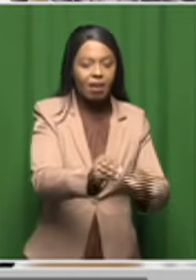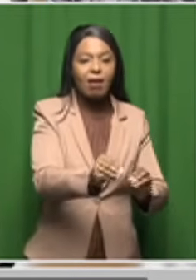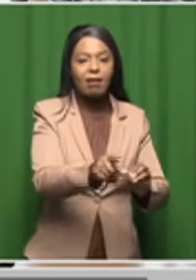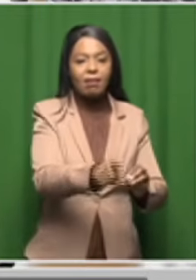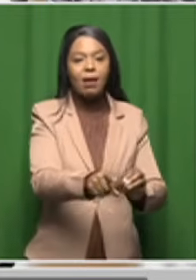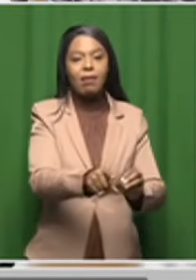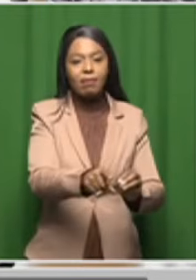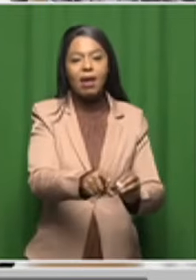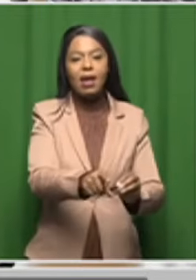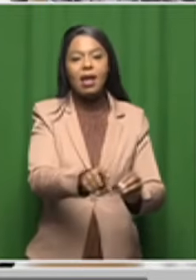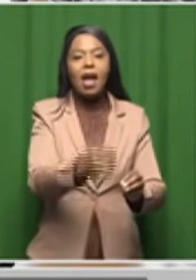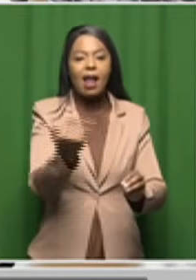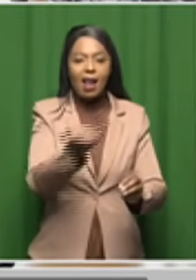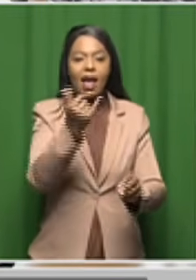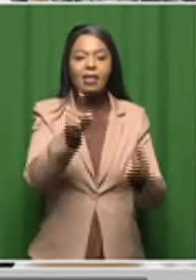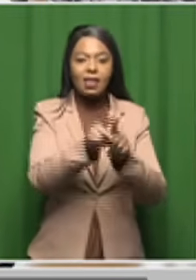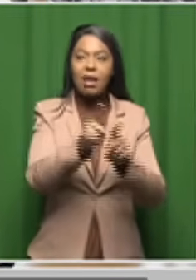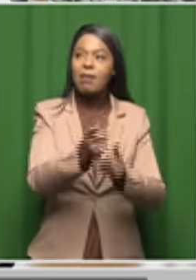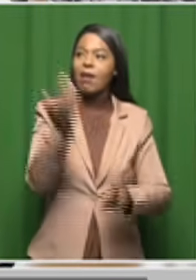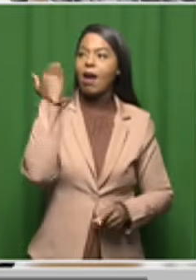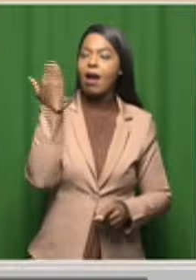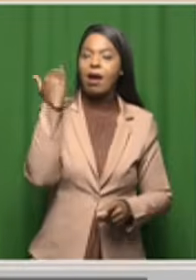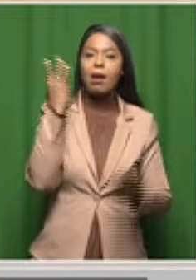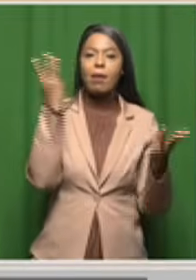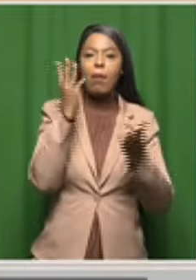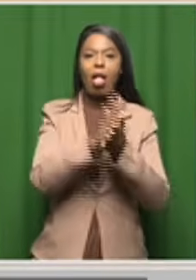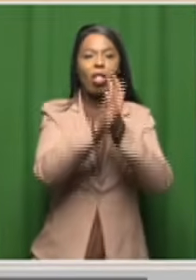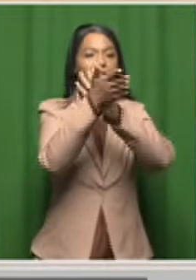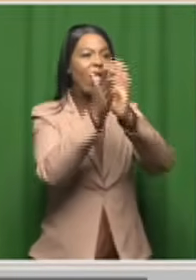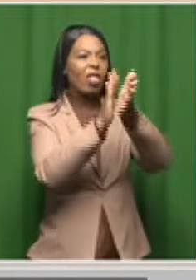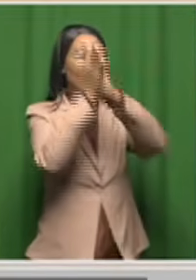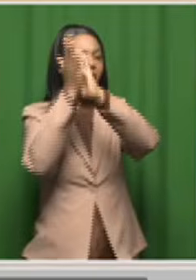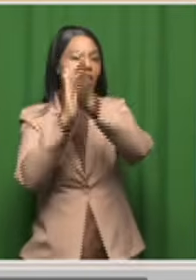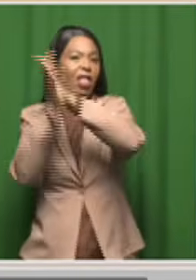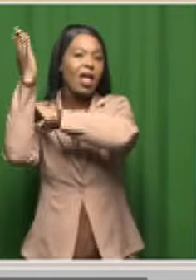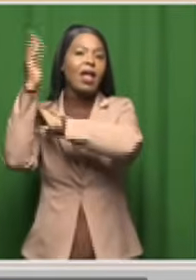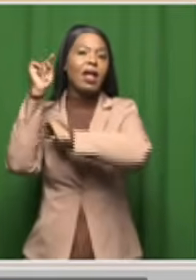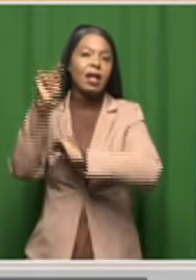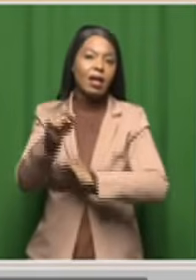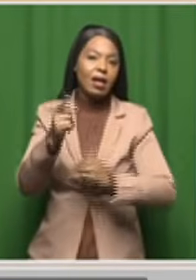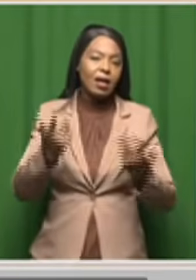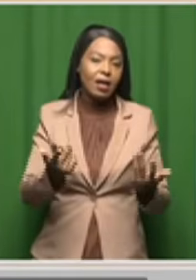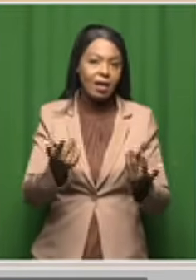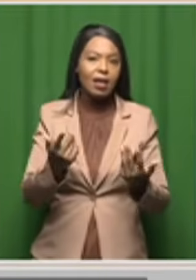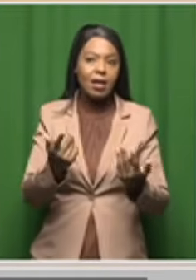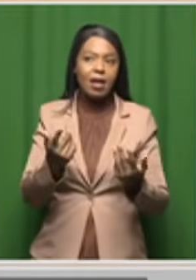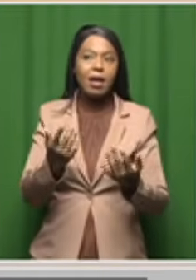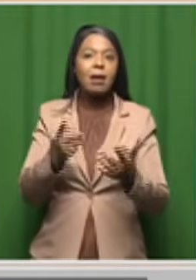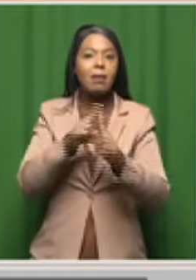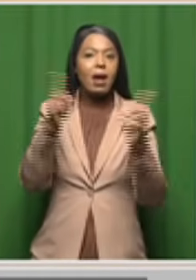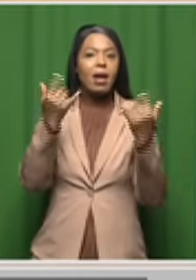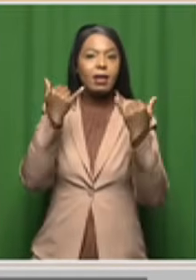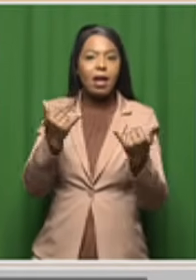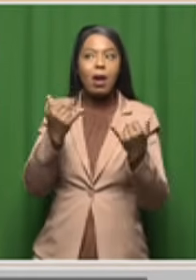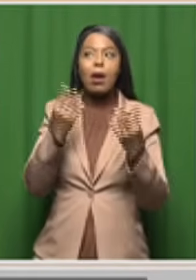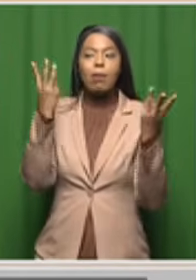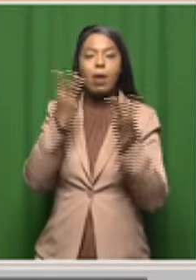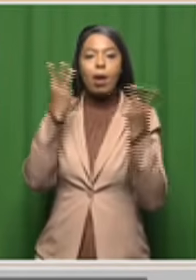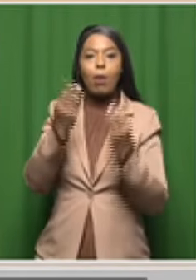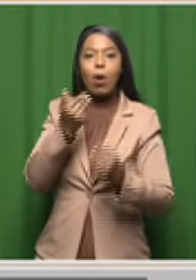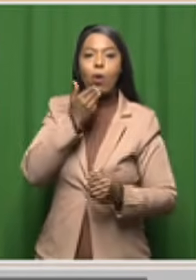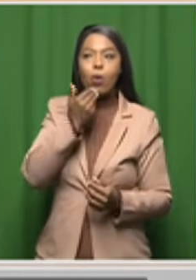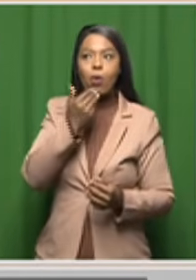the surplus people that the old government was talking about are the ones now that are speaking out. We are using this